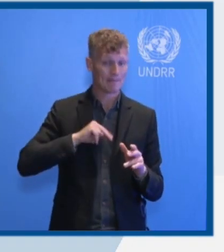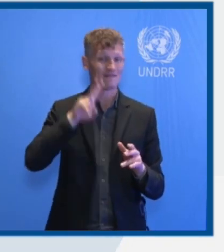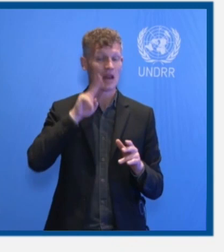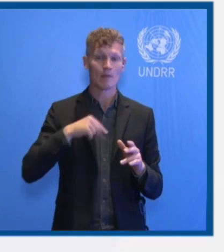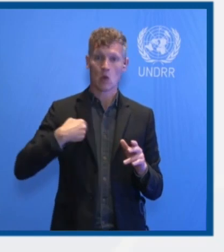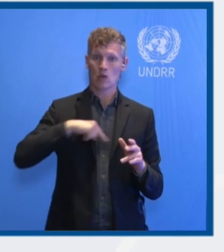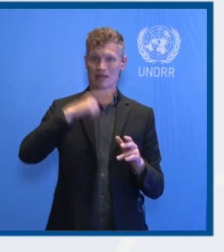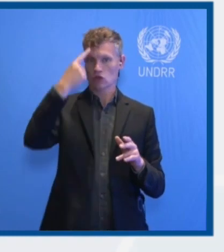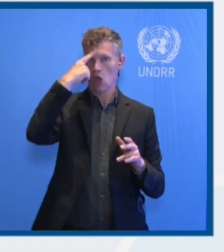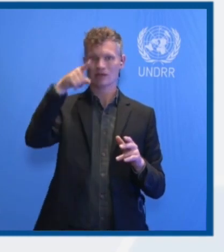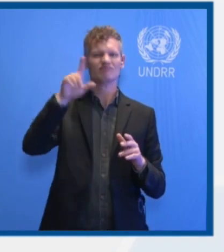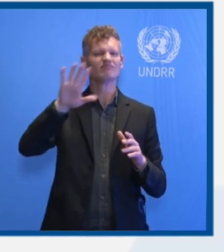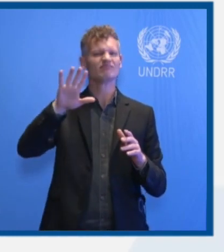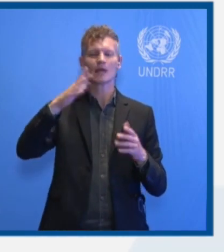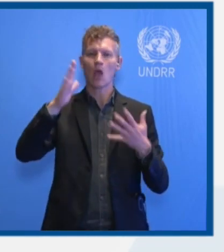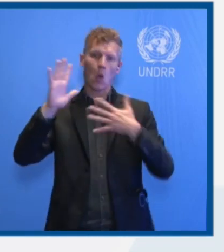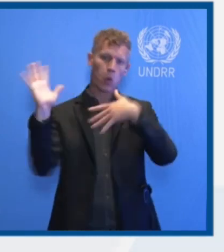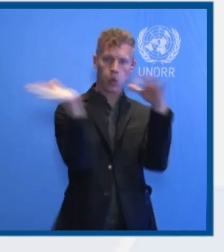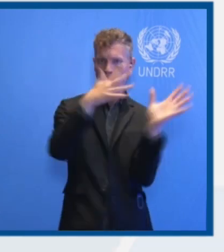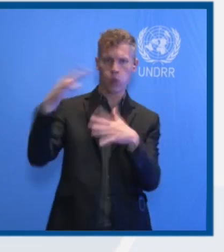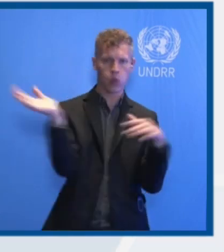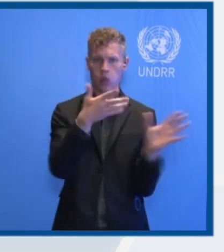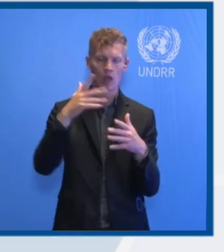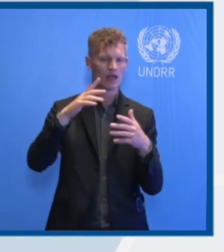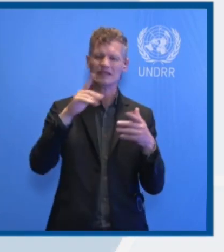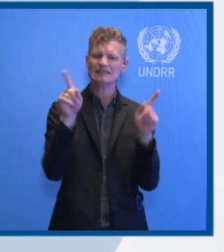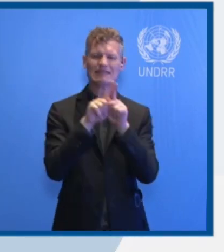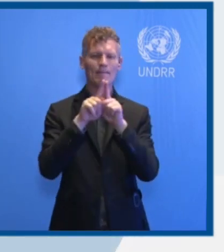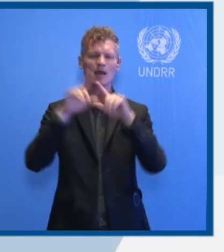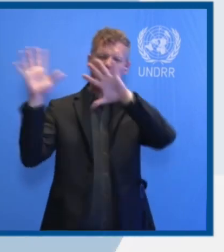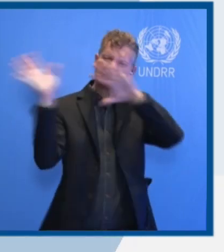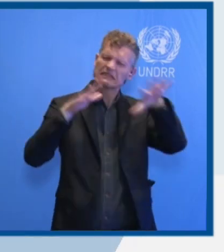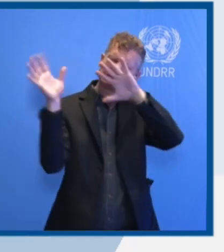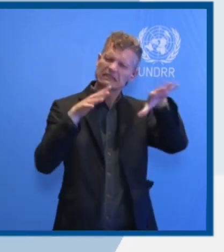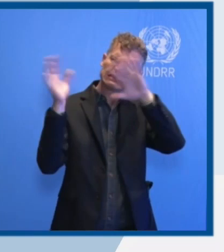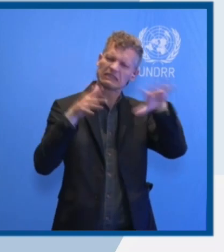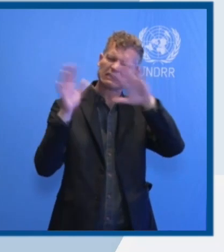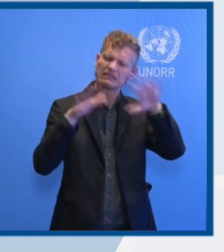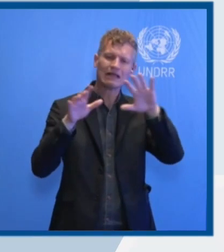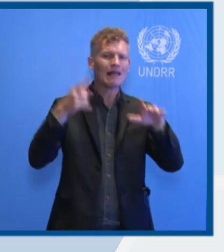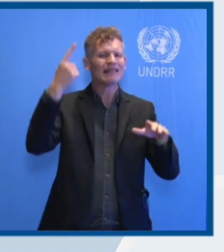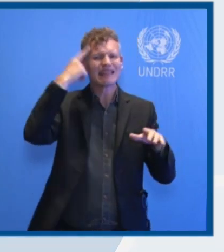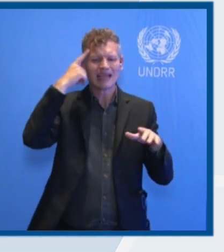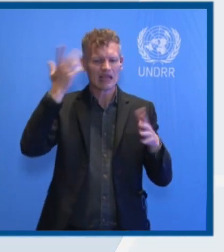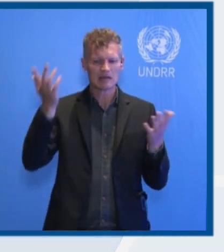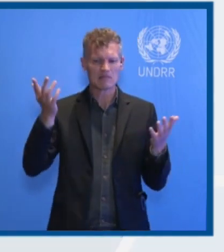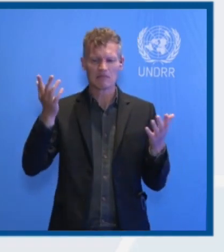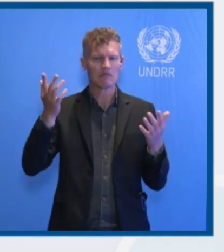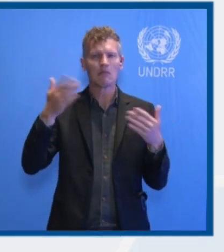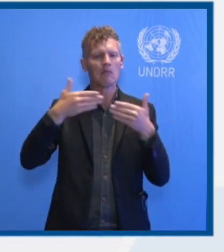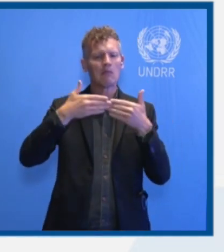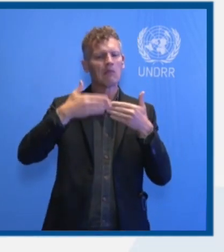surge losses under the worst case scenario for climate by 2050 would come to